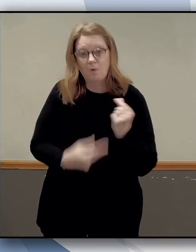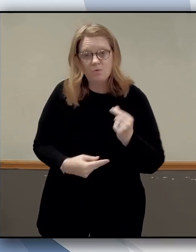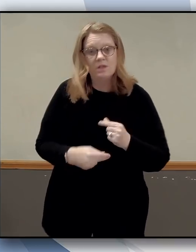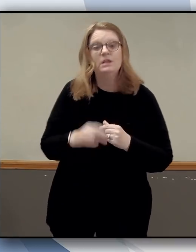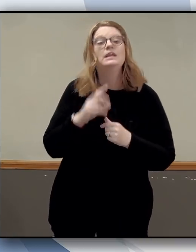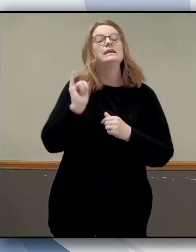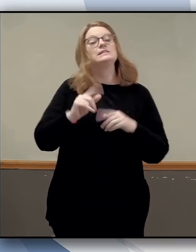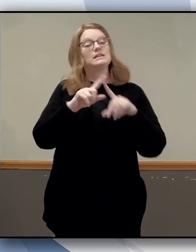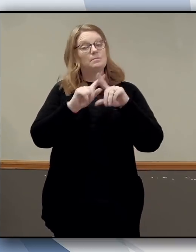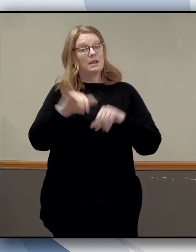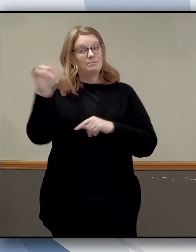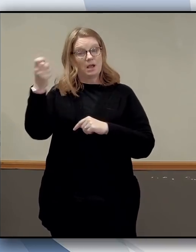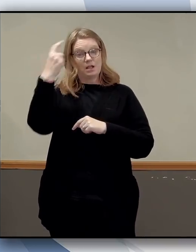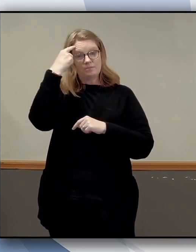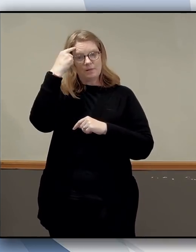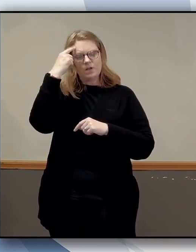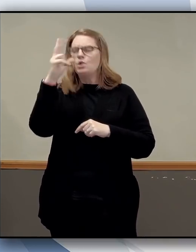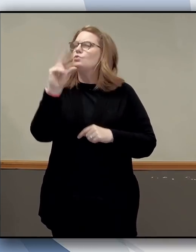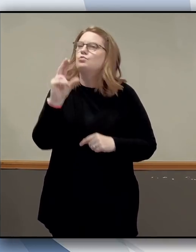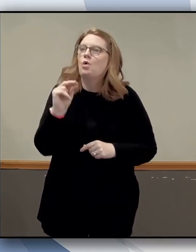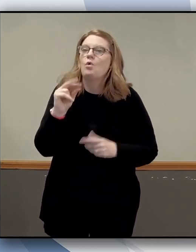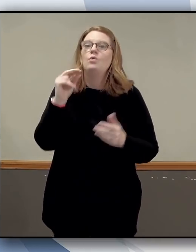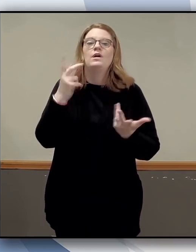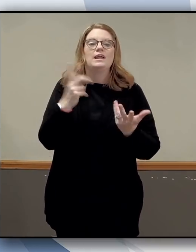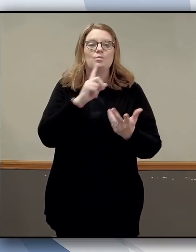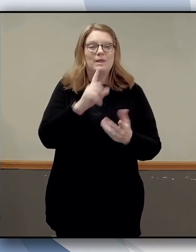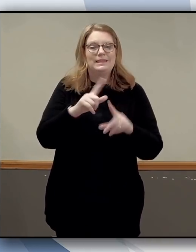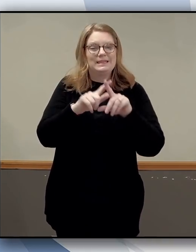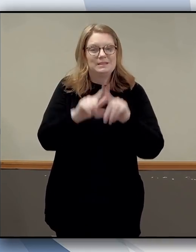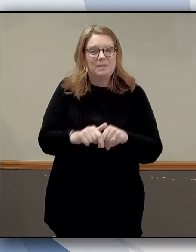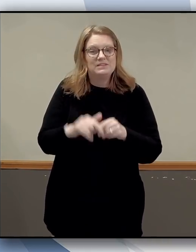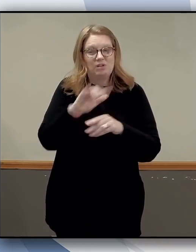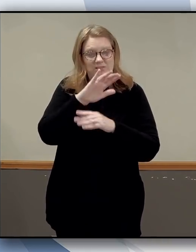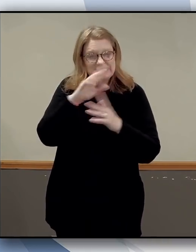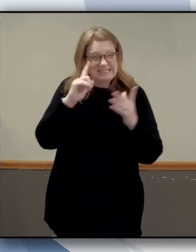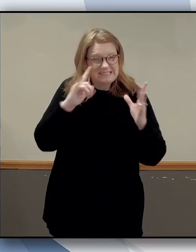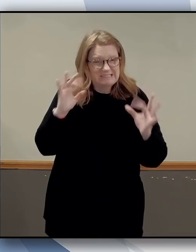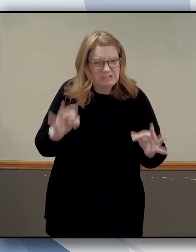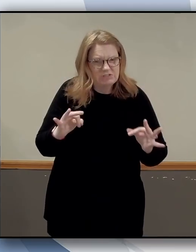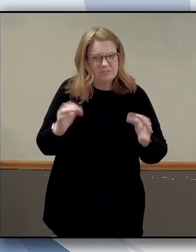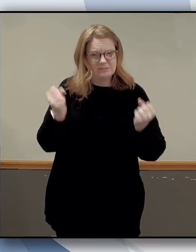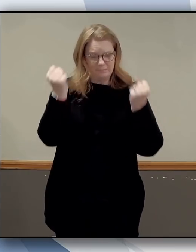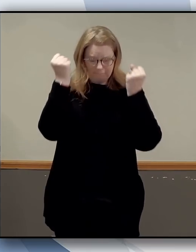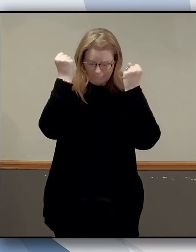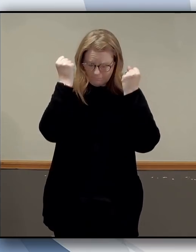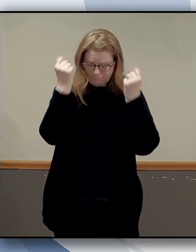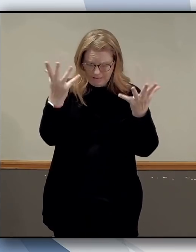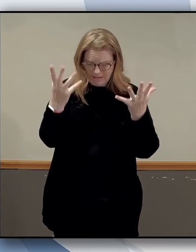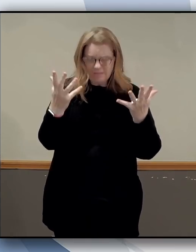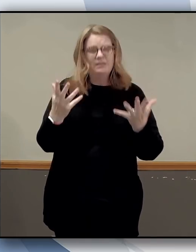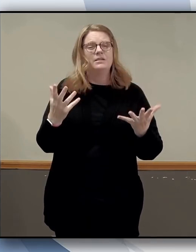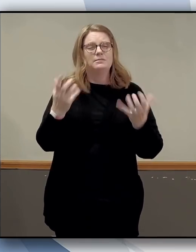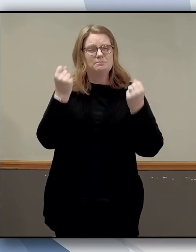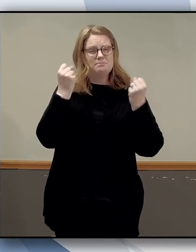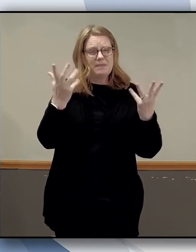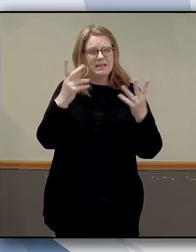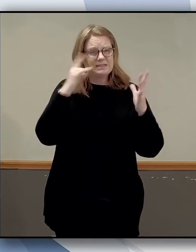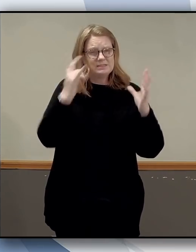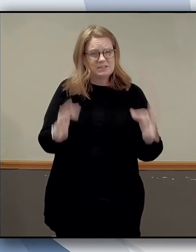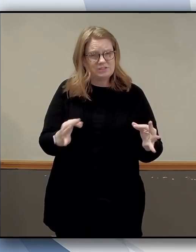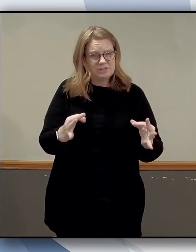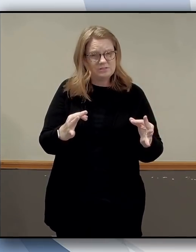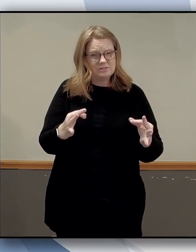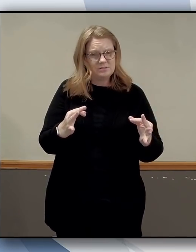government, but it's dependent on the millions, literally the millions of decisions that are made by our 760,000